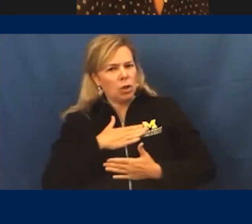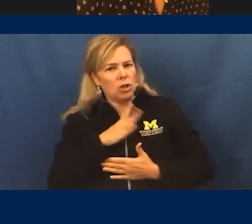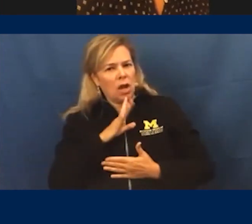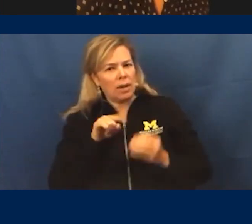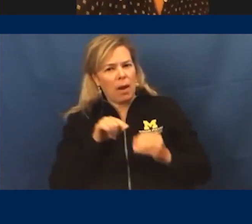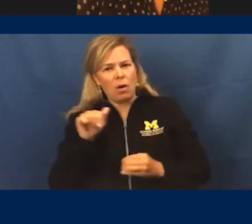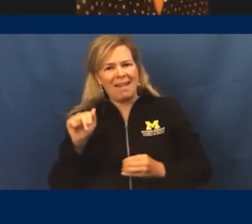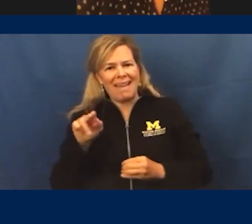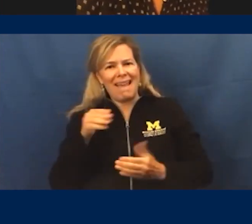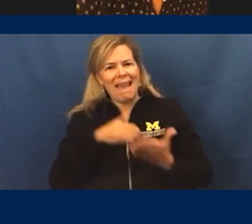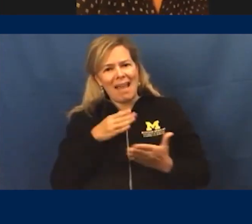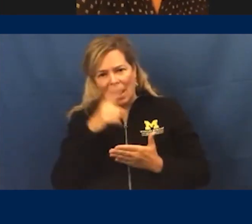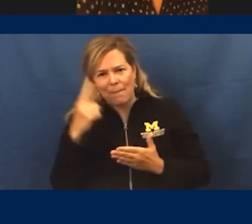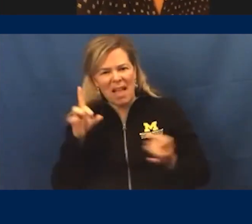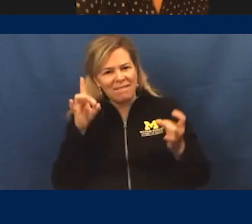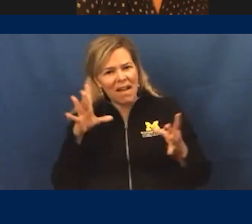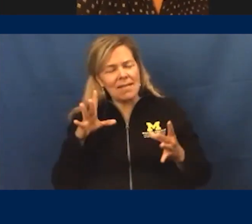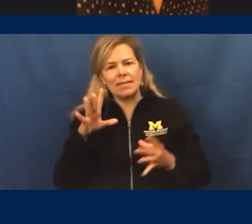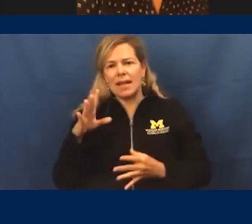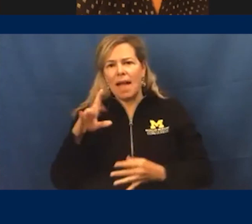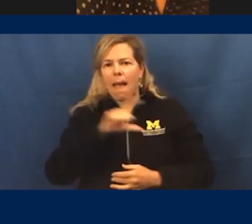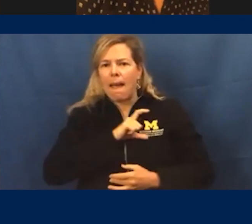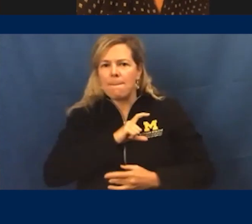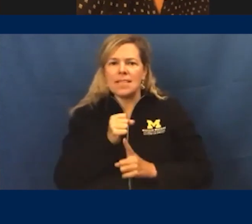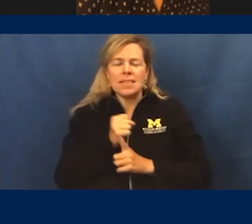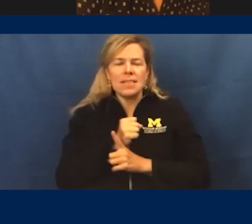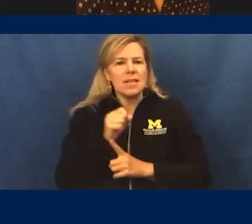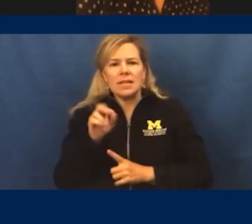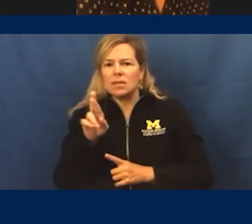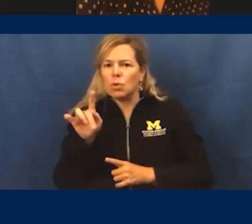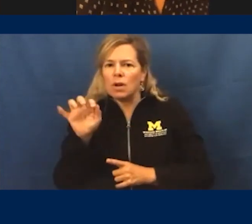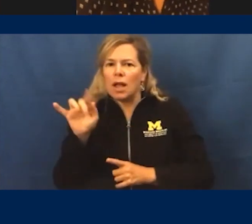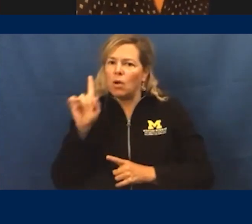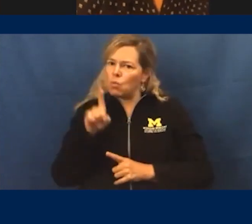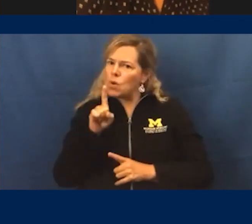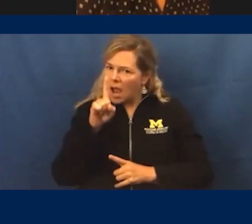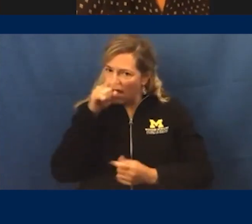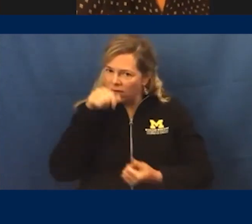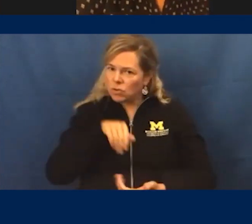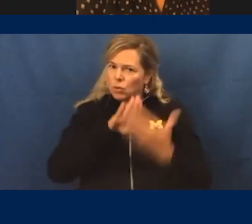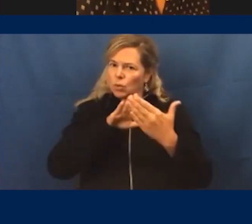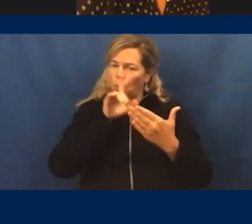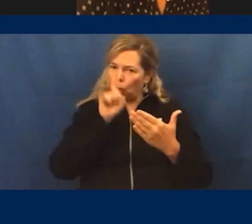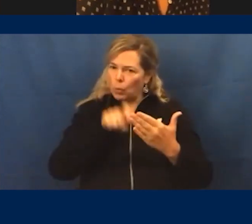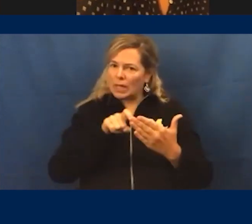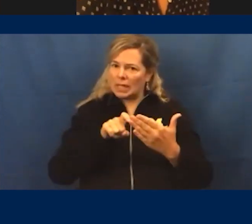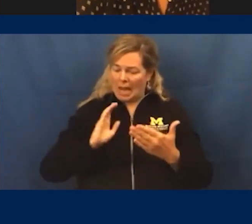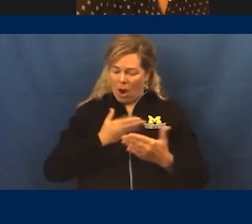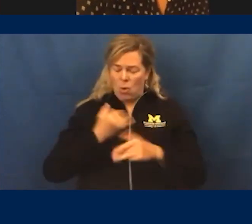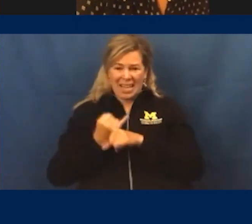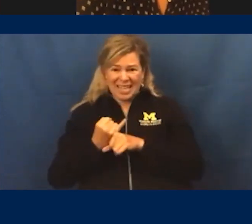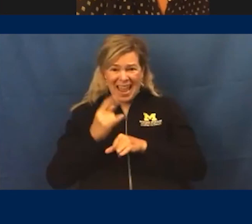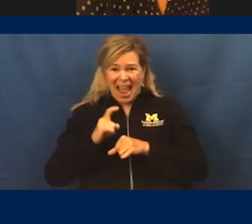police brutality in this moment. We have to name that. And I think this is a time when we should interrogate, as an institution, our